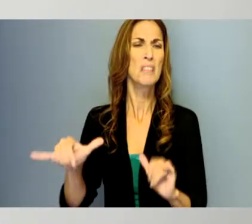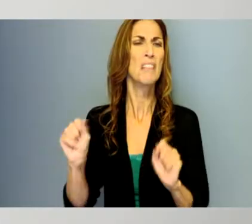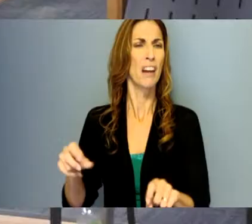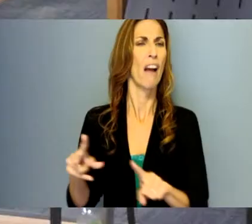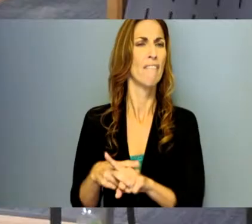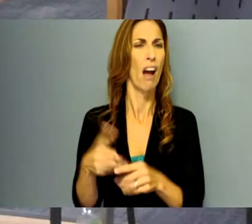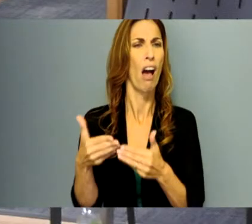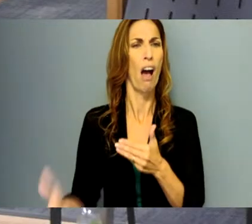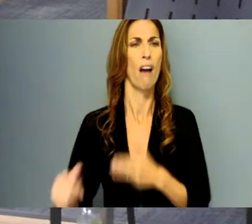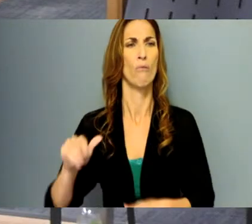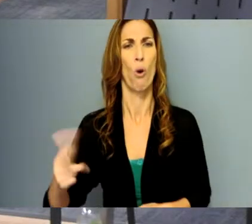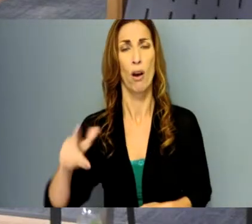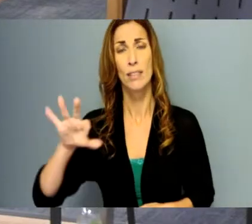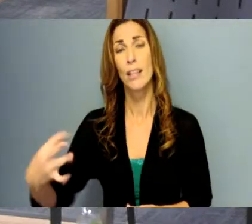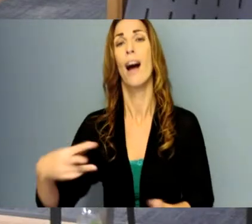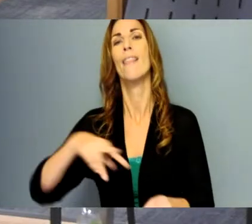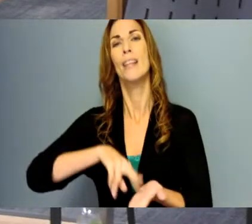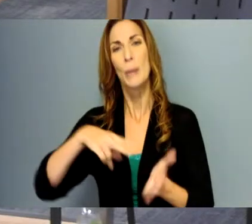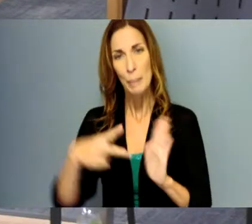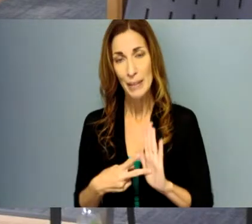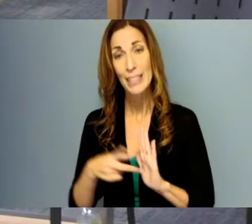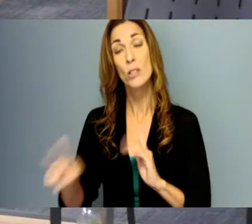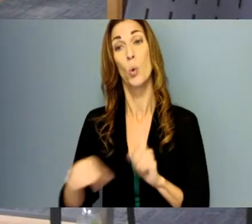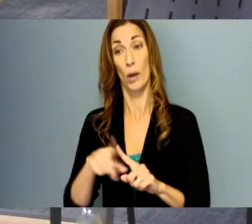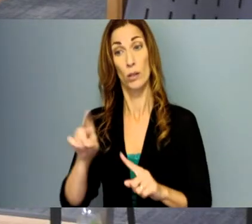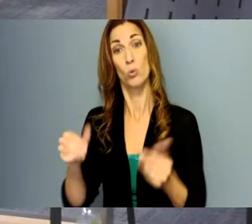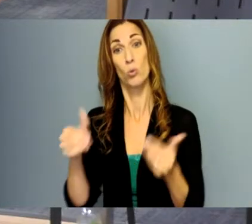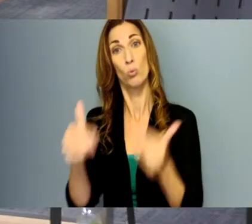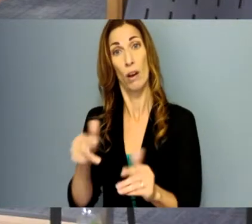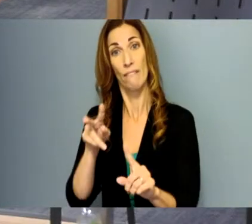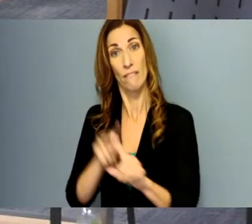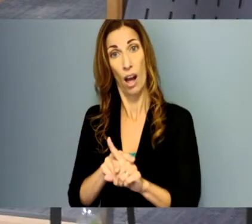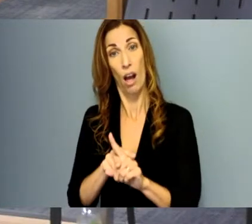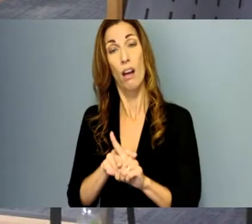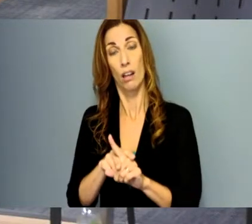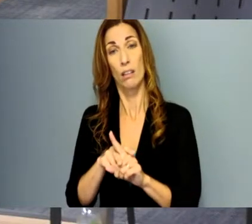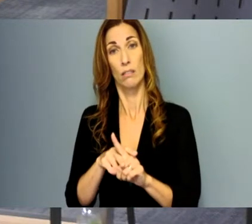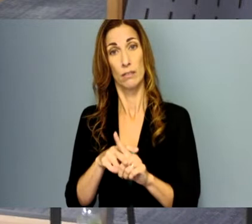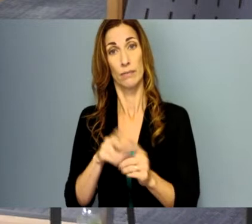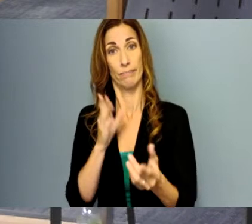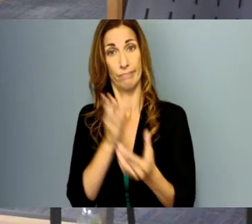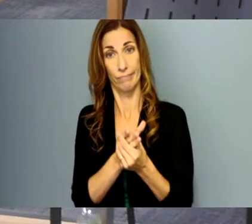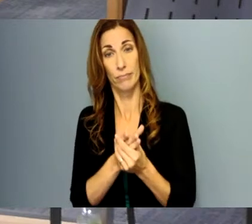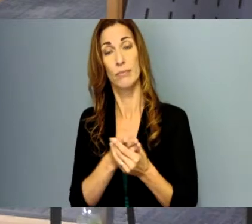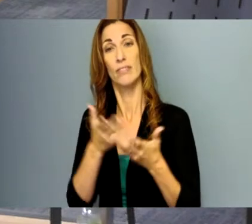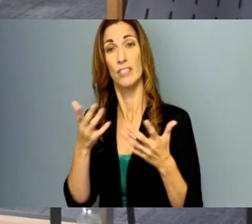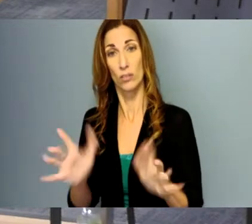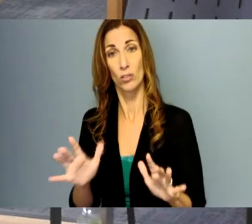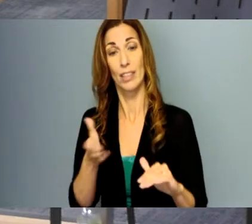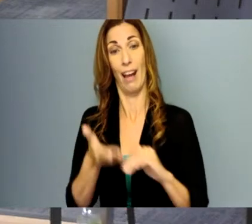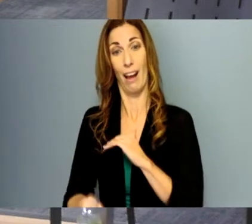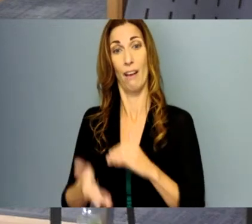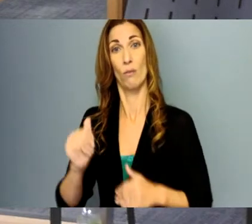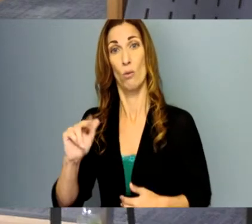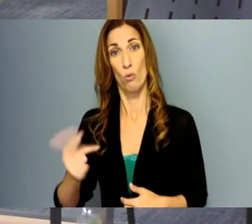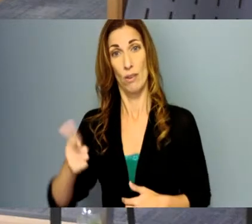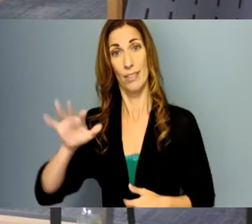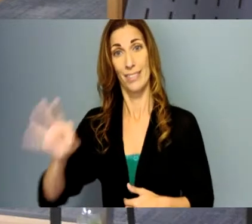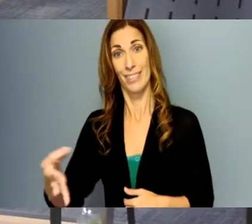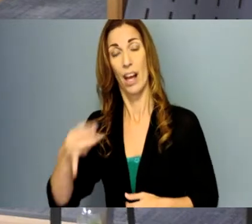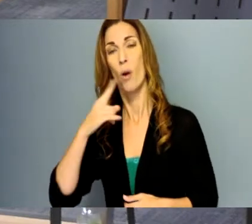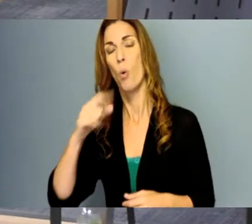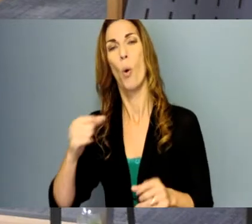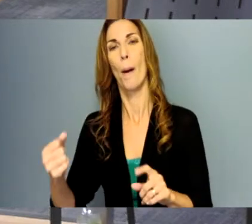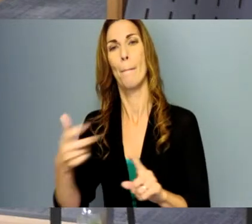is it makes it so that when they do file an intent to file after August 9th, it will only go back to